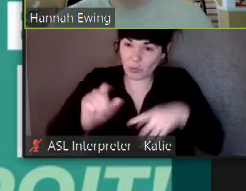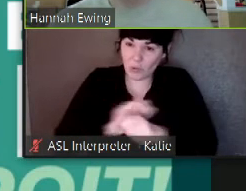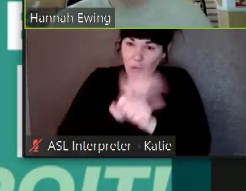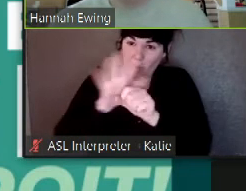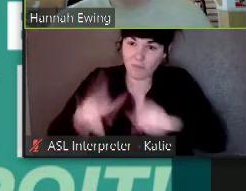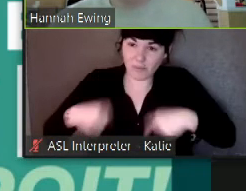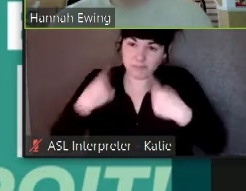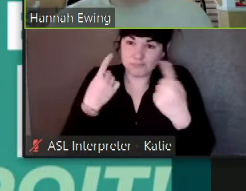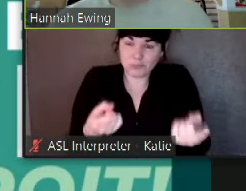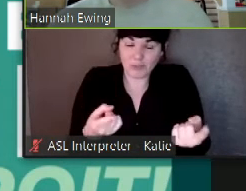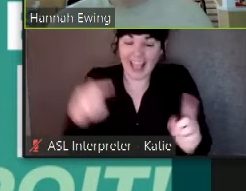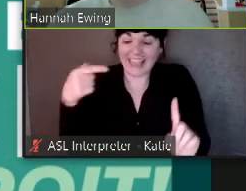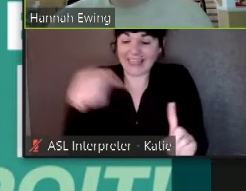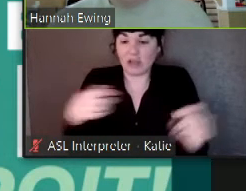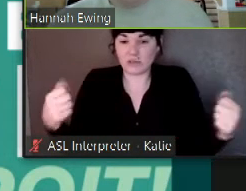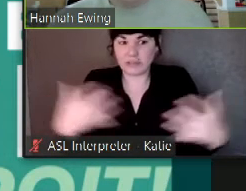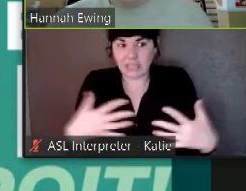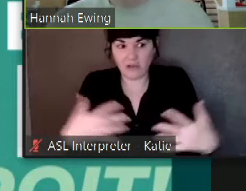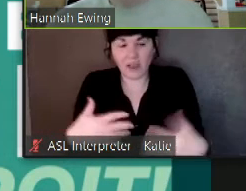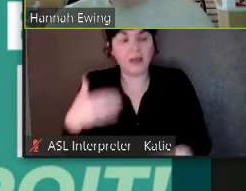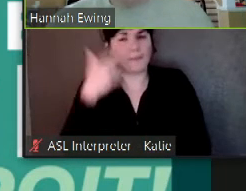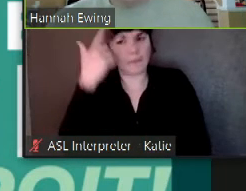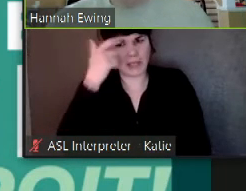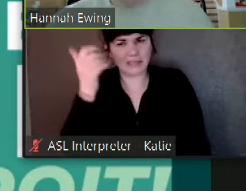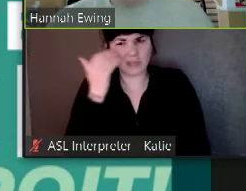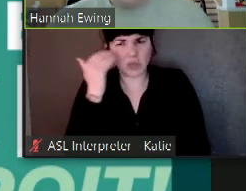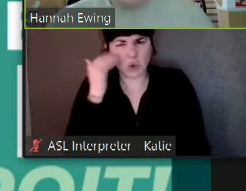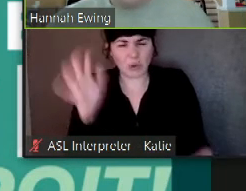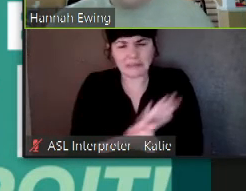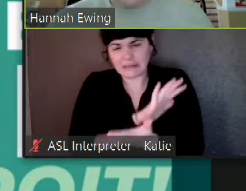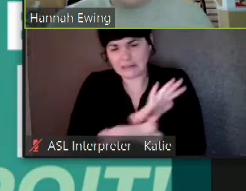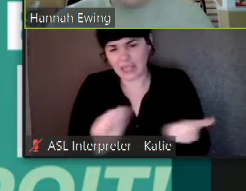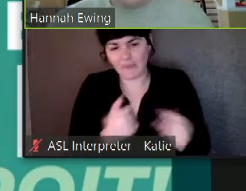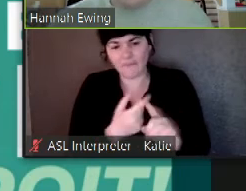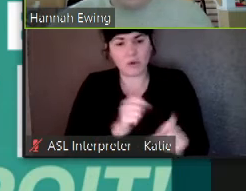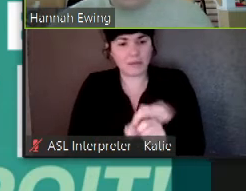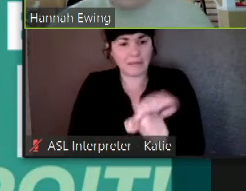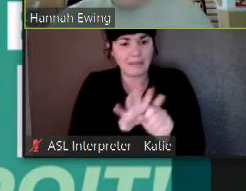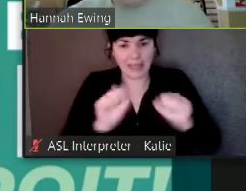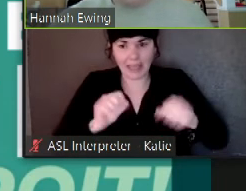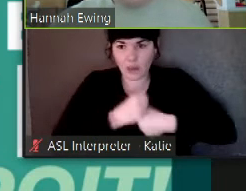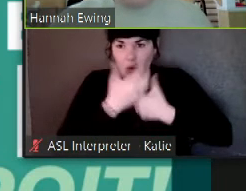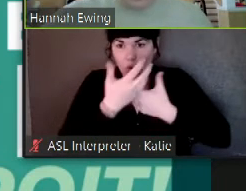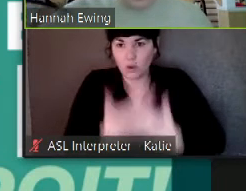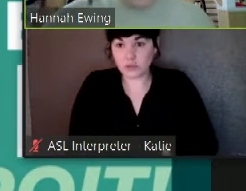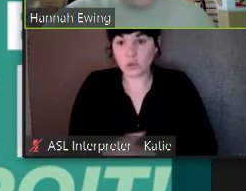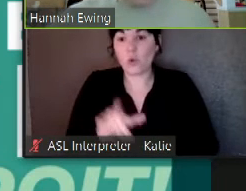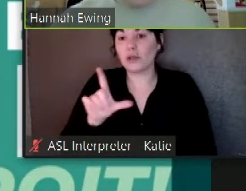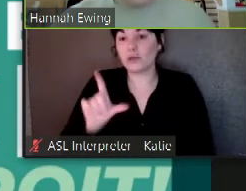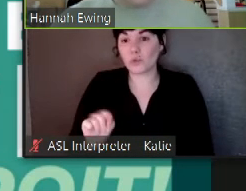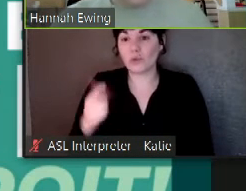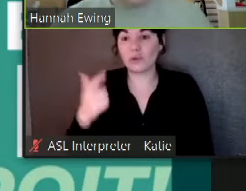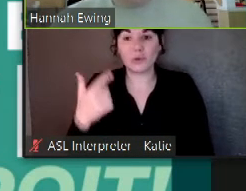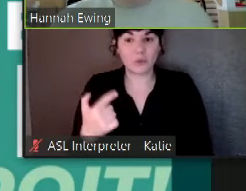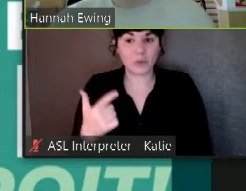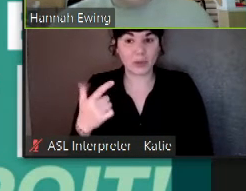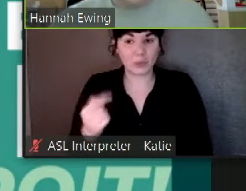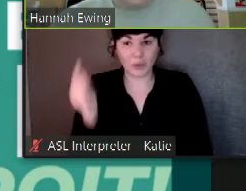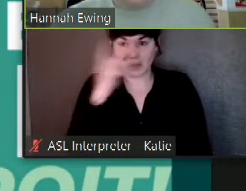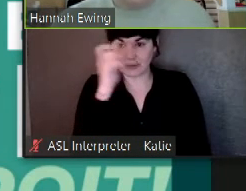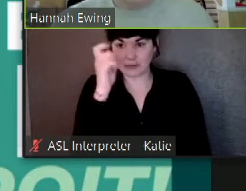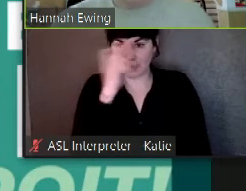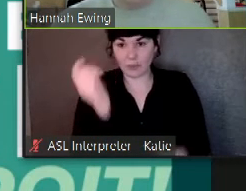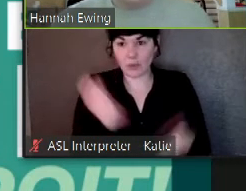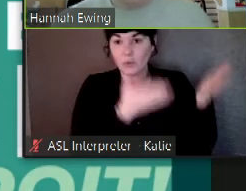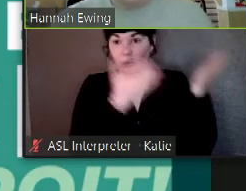in our community. So, bring the accessory of summer 2021 with you. Bring your mask with you to